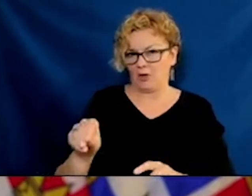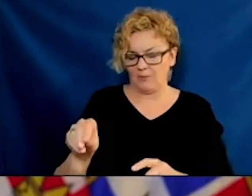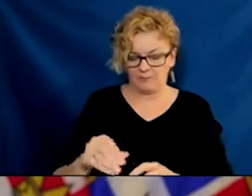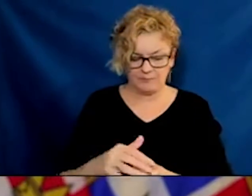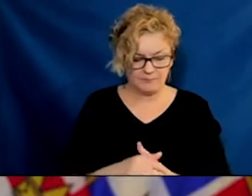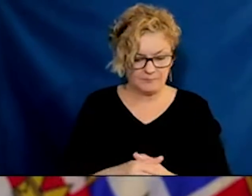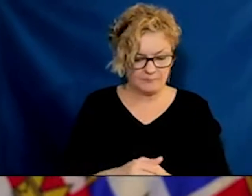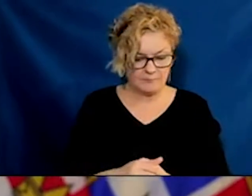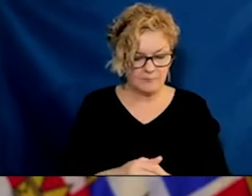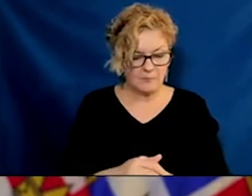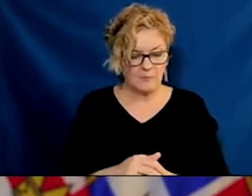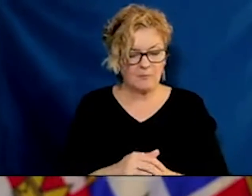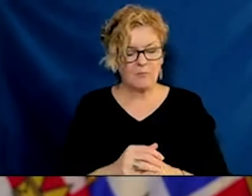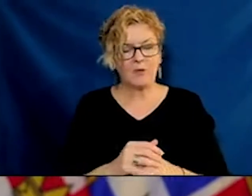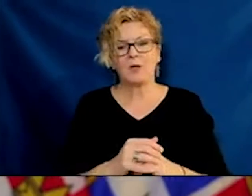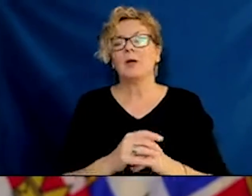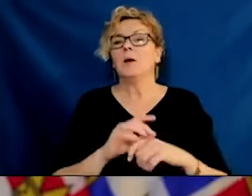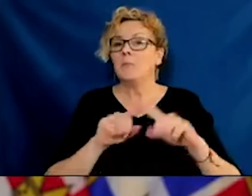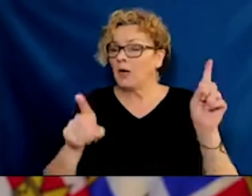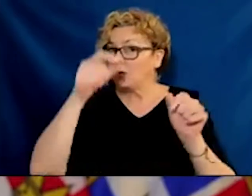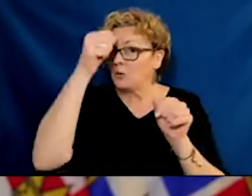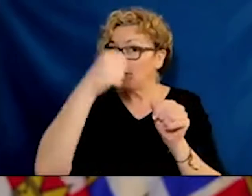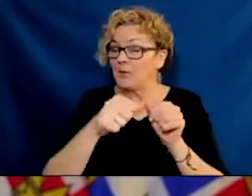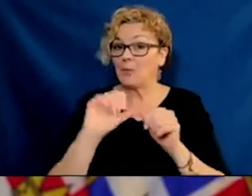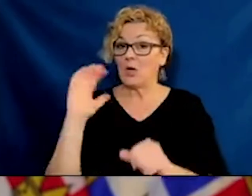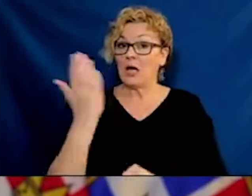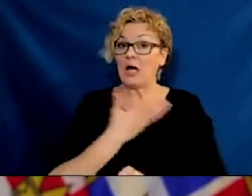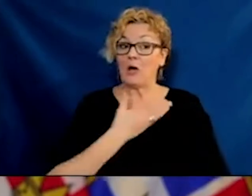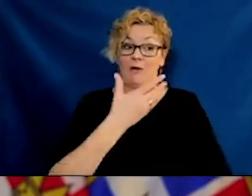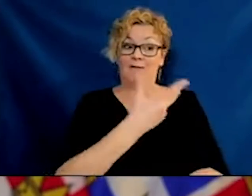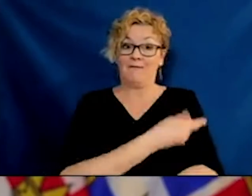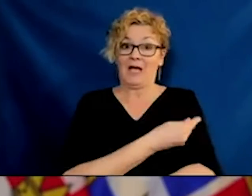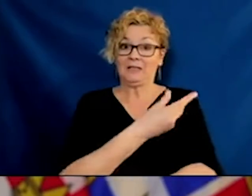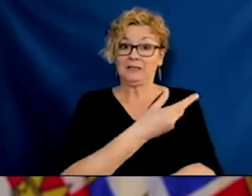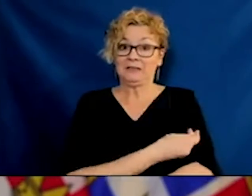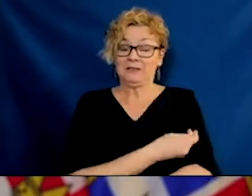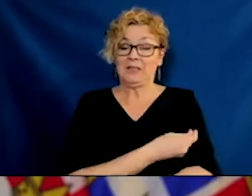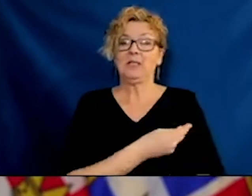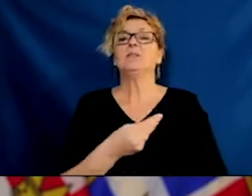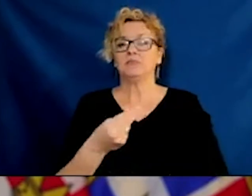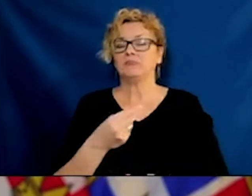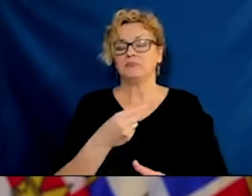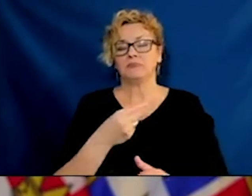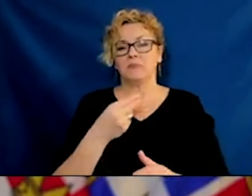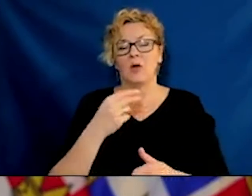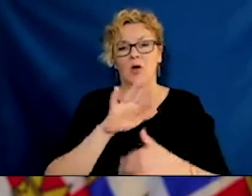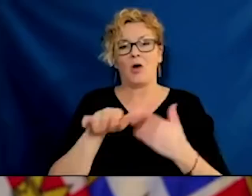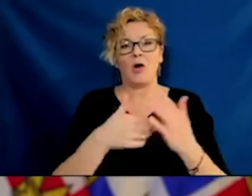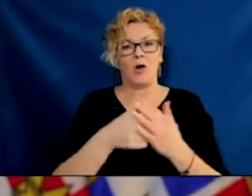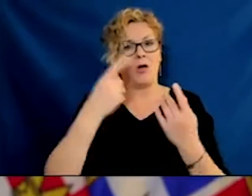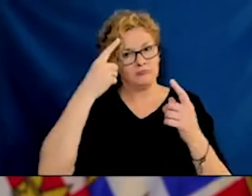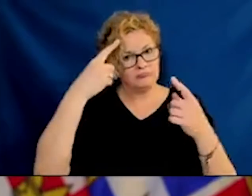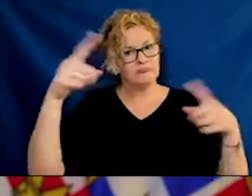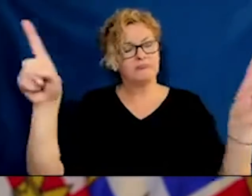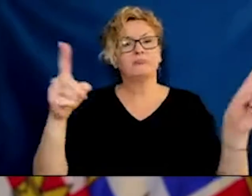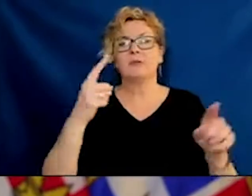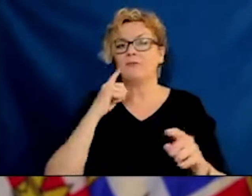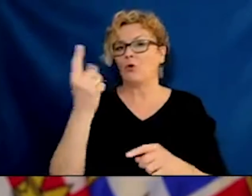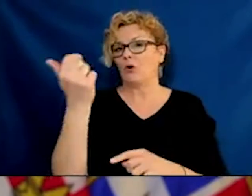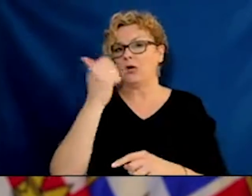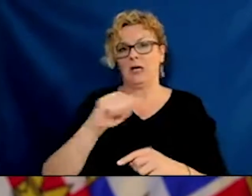for these variants as well. There are several things that I need to speak to you about this